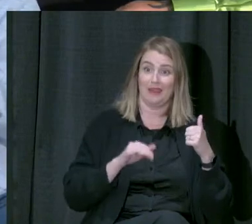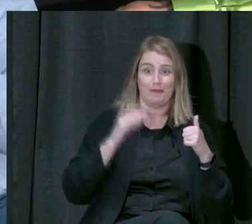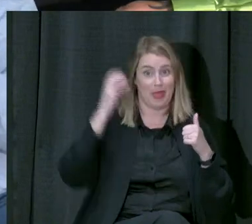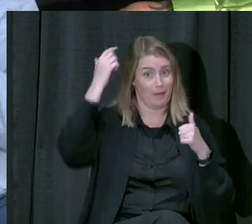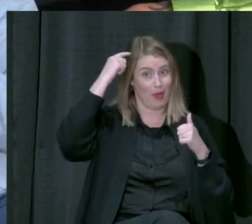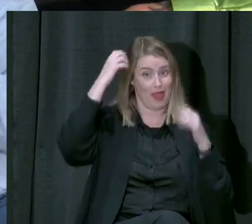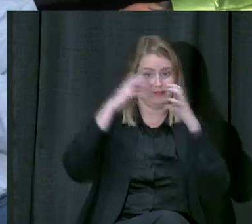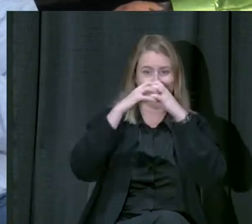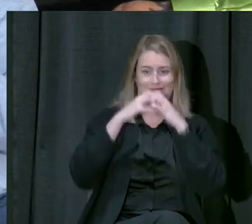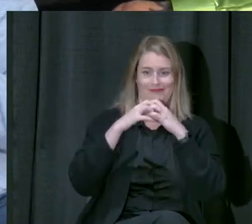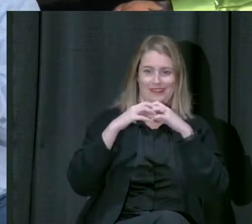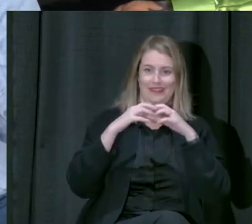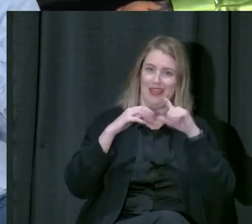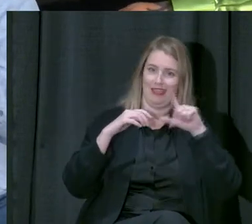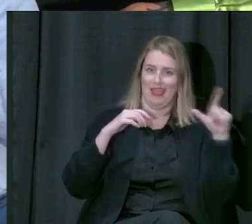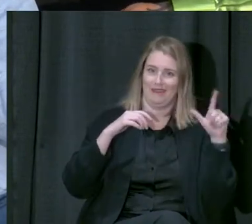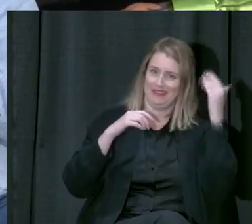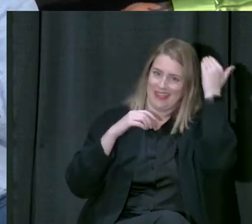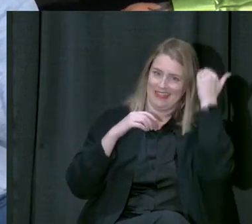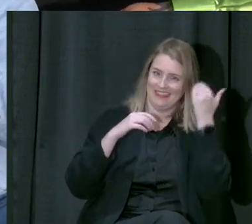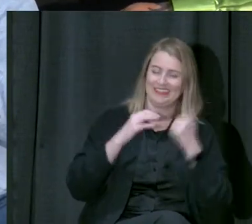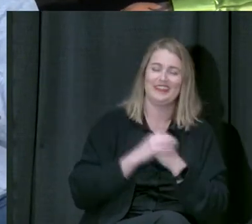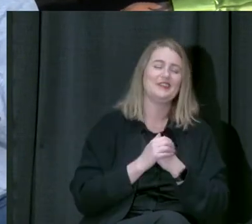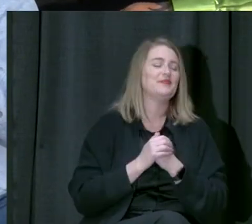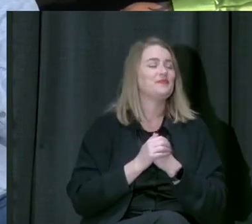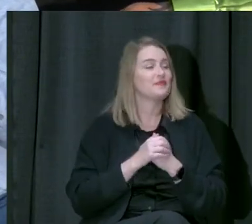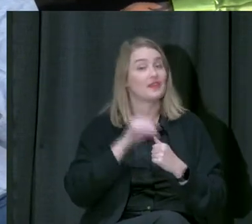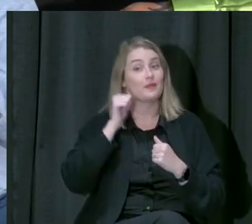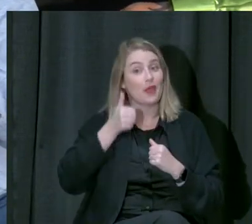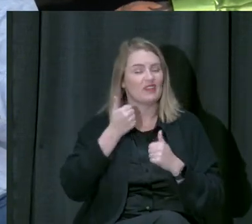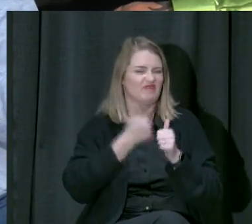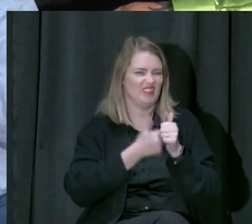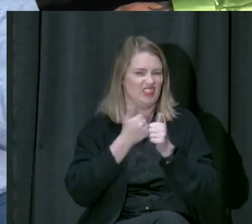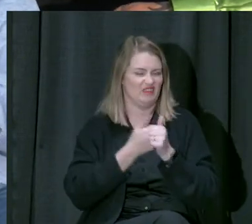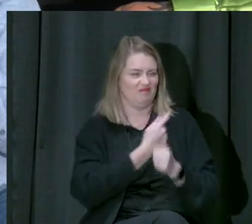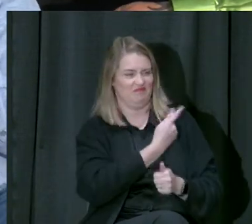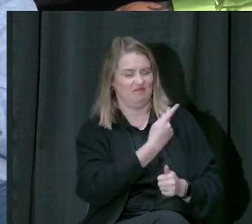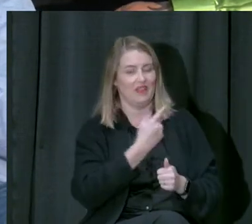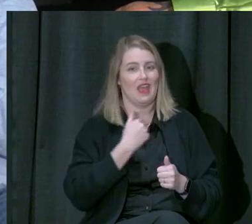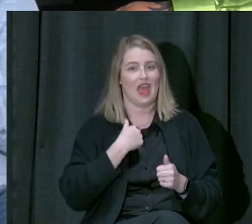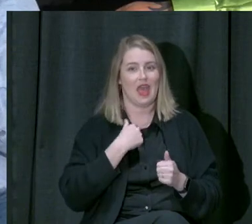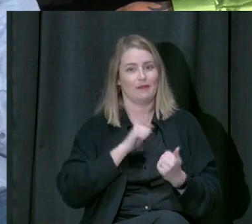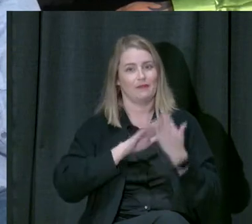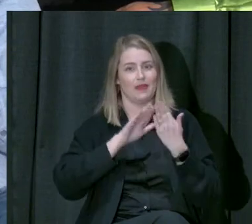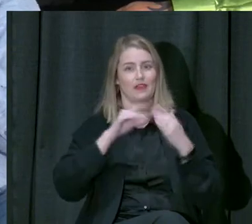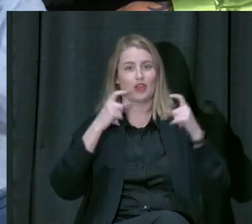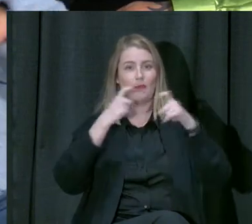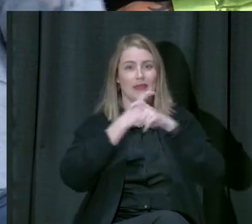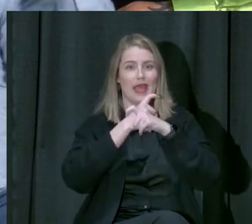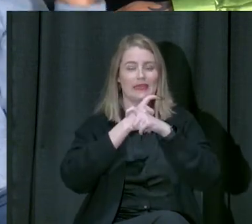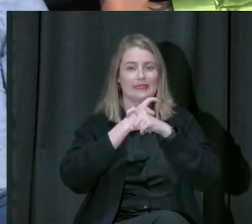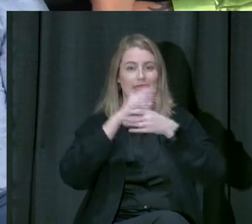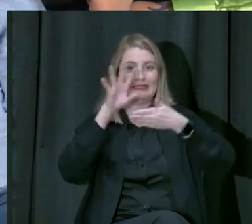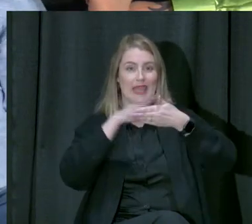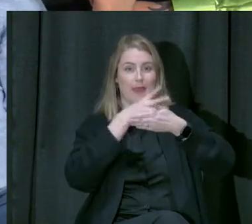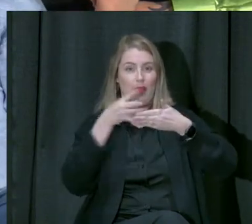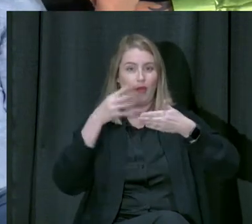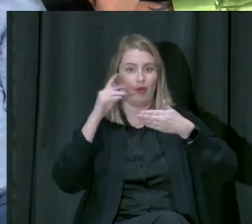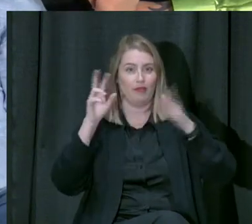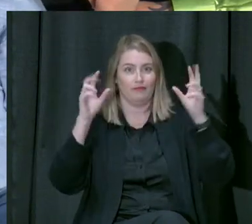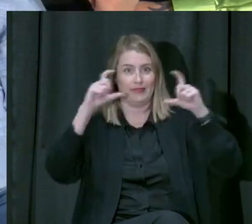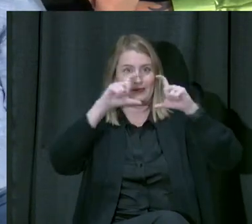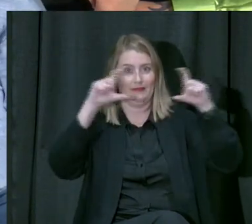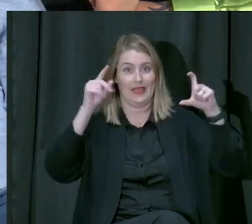tomorrow, we each have a session. I'm doing addressing complex table headers in a PDF, and Dax is